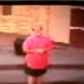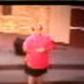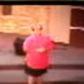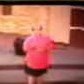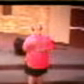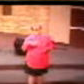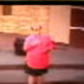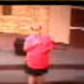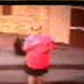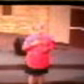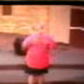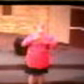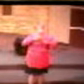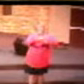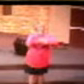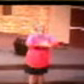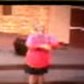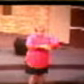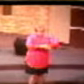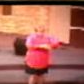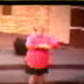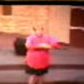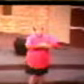we'll cross every boundary.